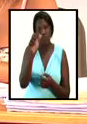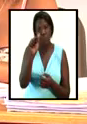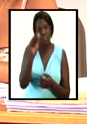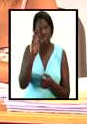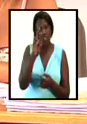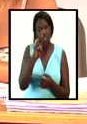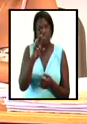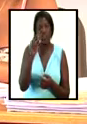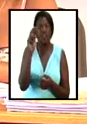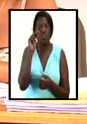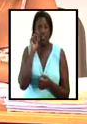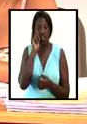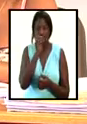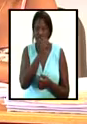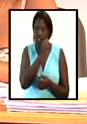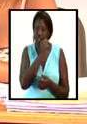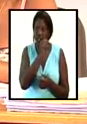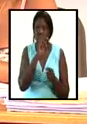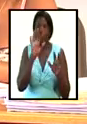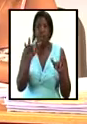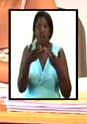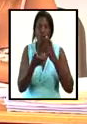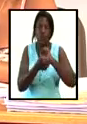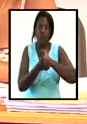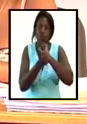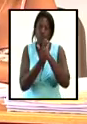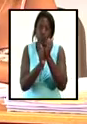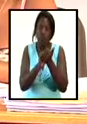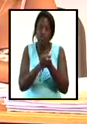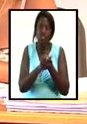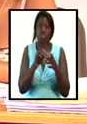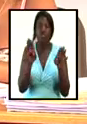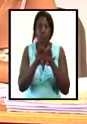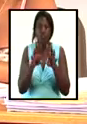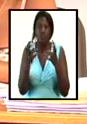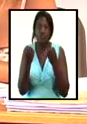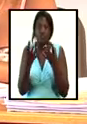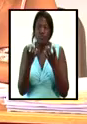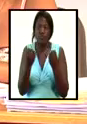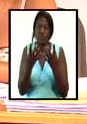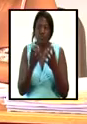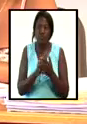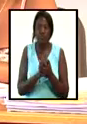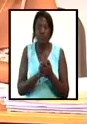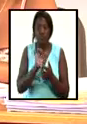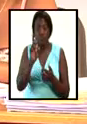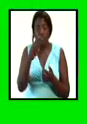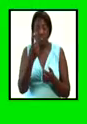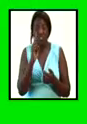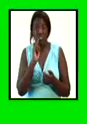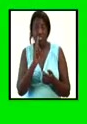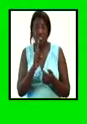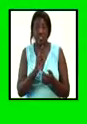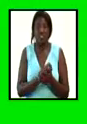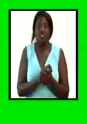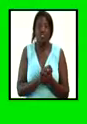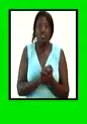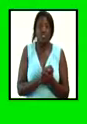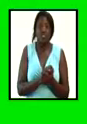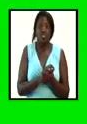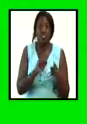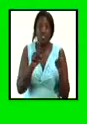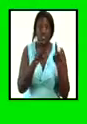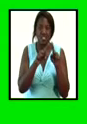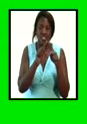other several irregularities in the plural forms of the English nouns. As you said,